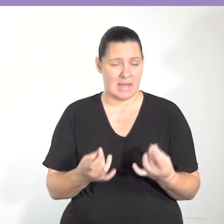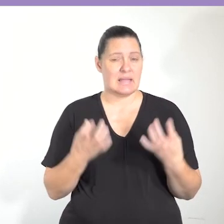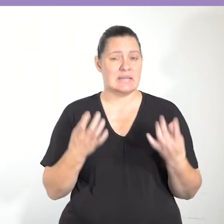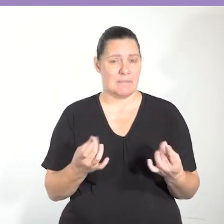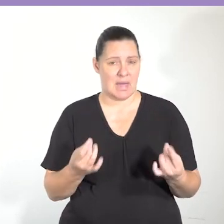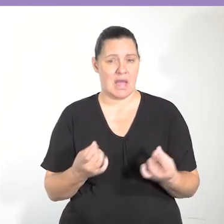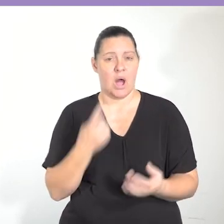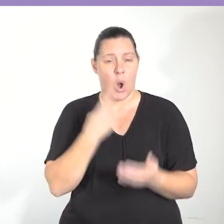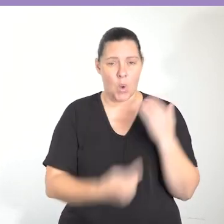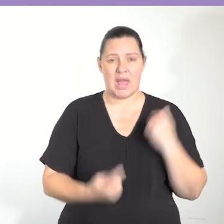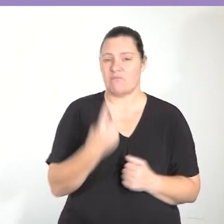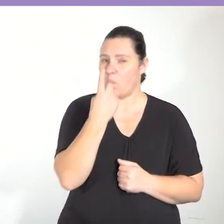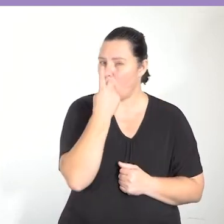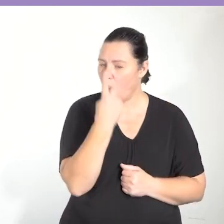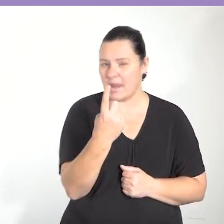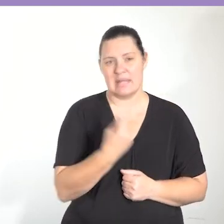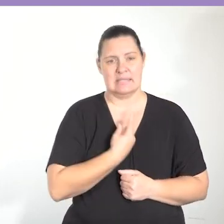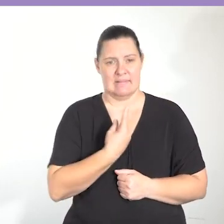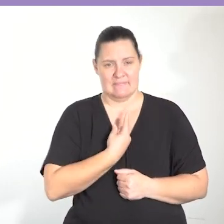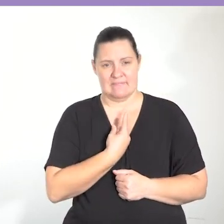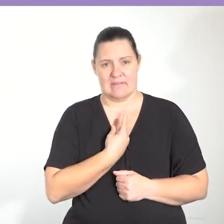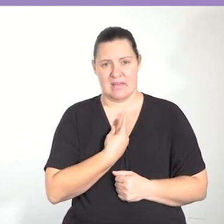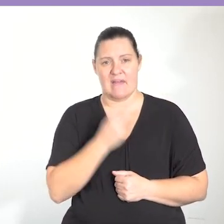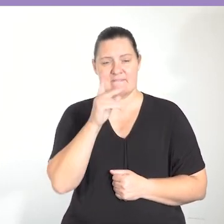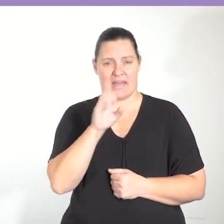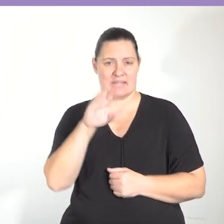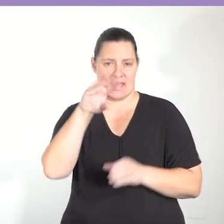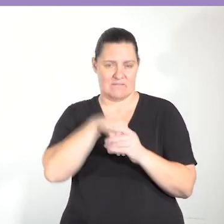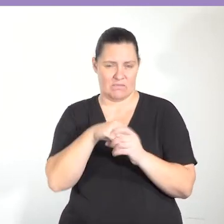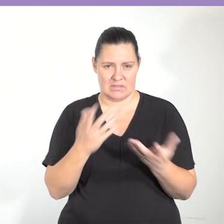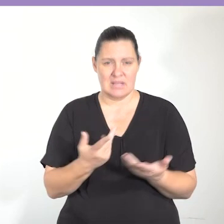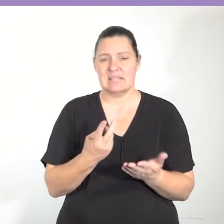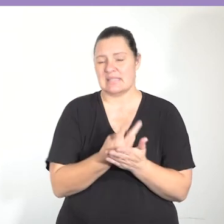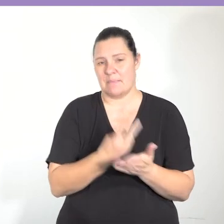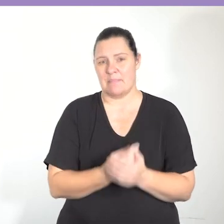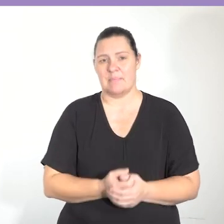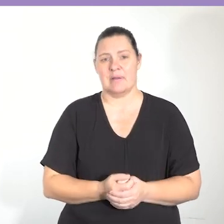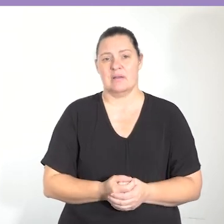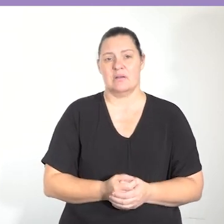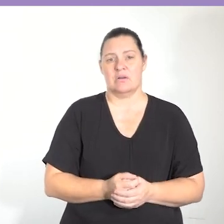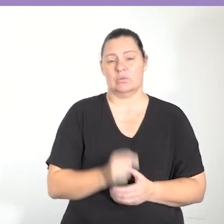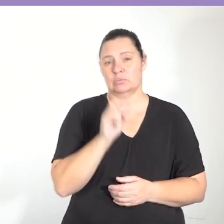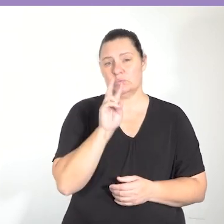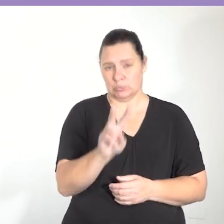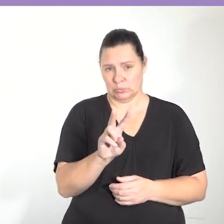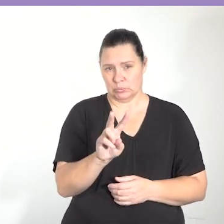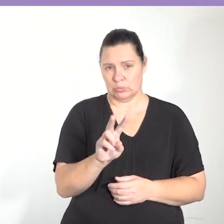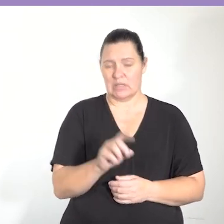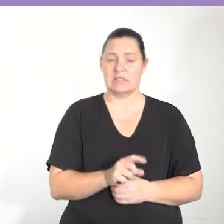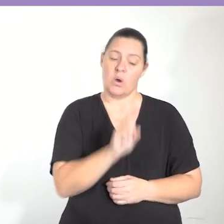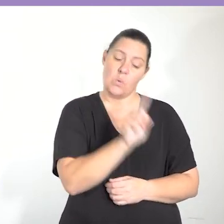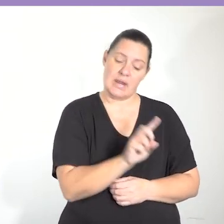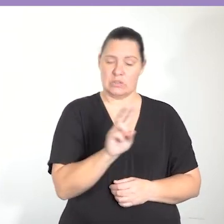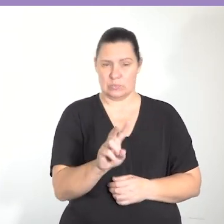that only has 1 and itself as factors. For example, the factors of 2 are 1 and